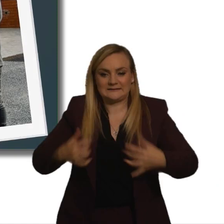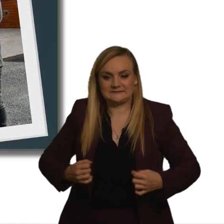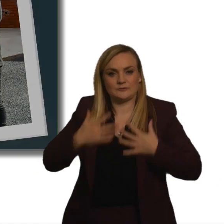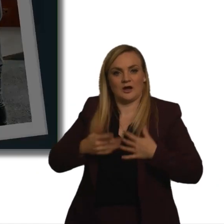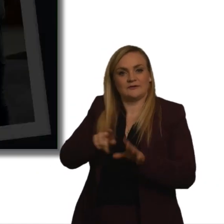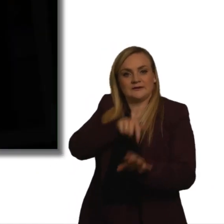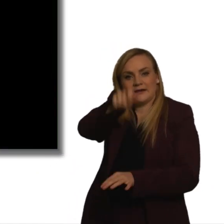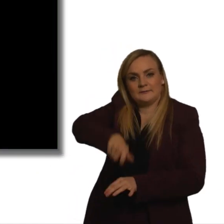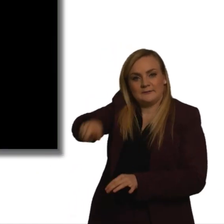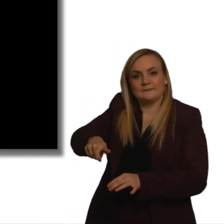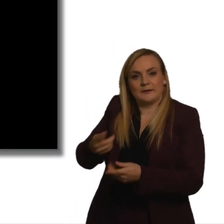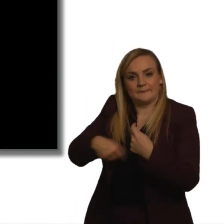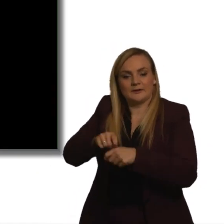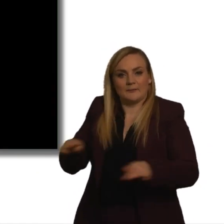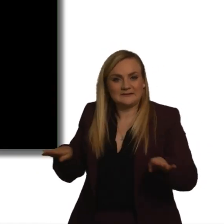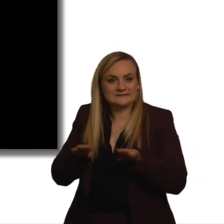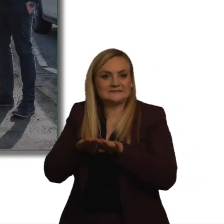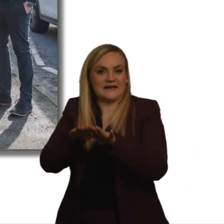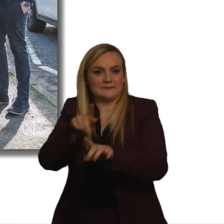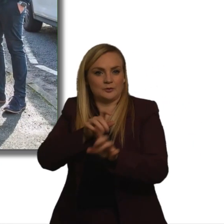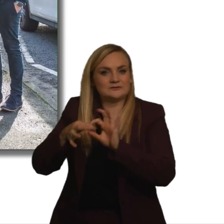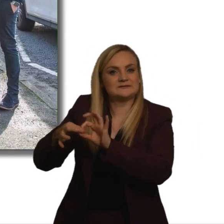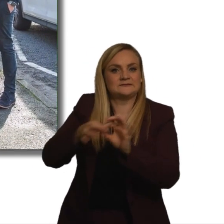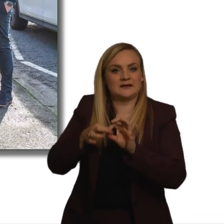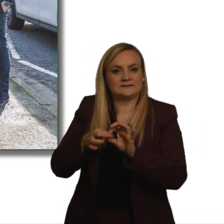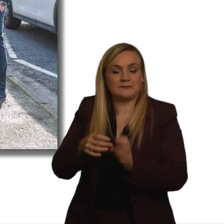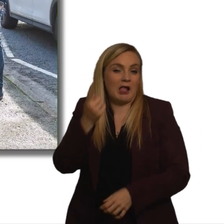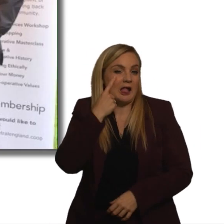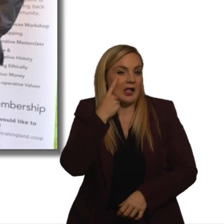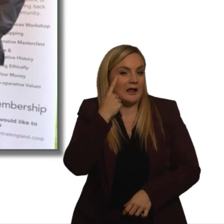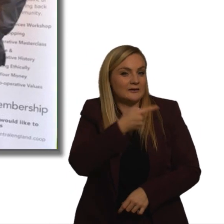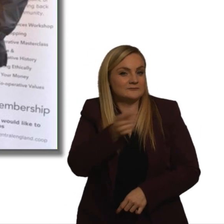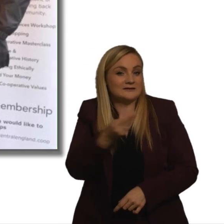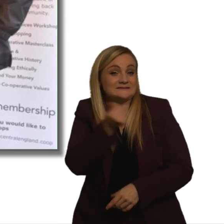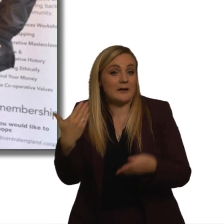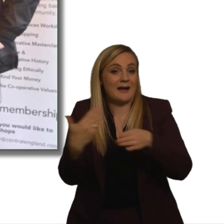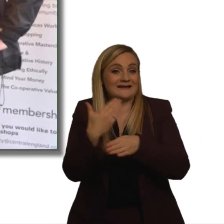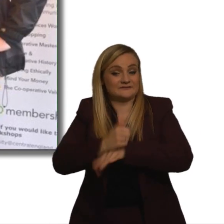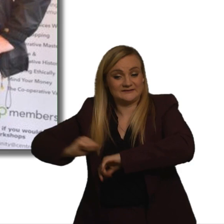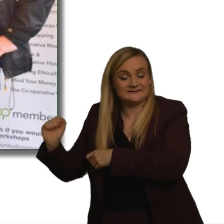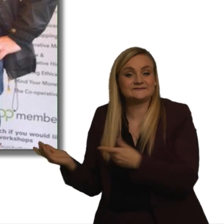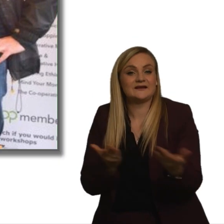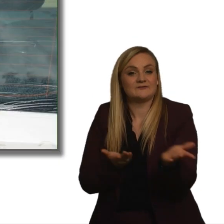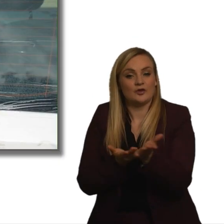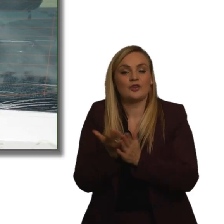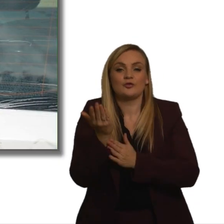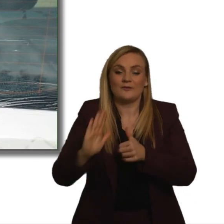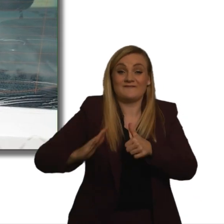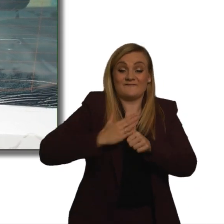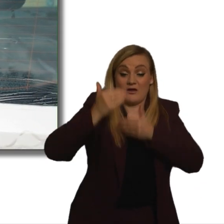becoming a more sustainable society. Here's a look at some of the activities we've delivered during the first half